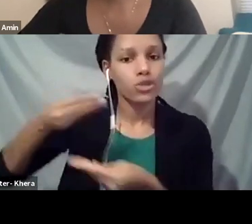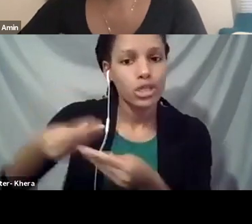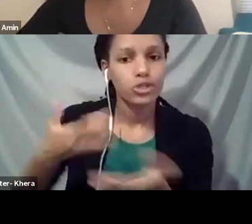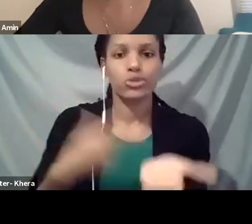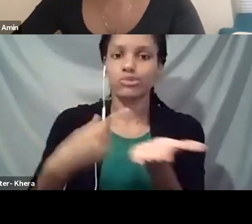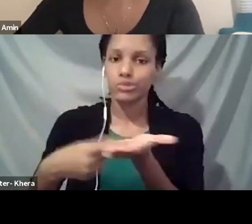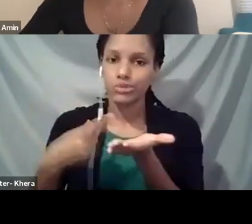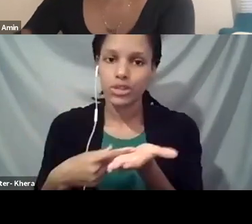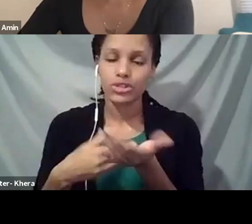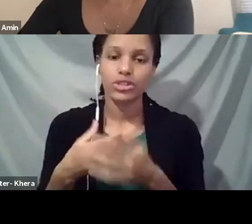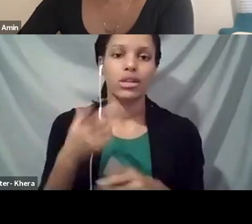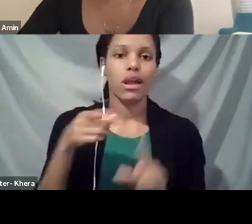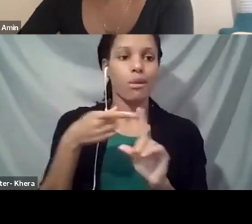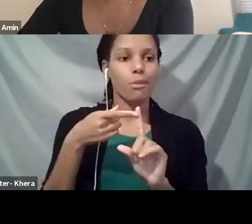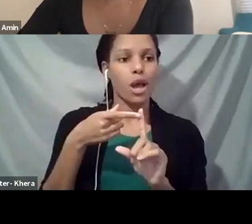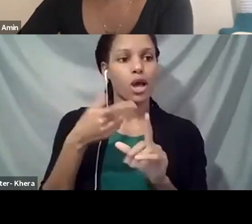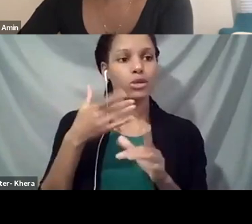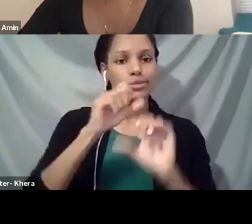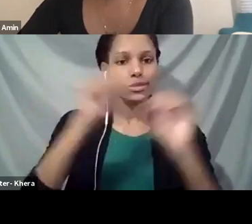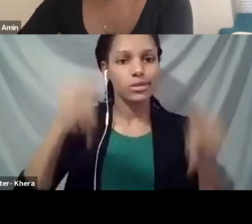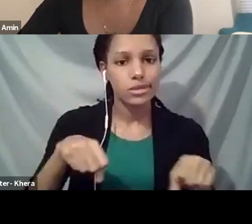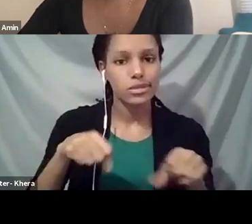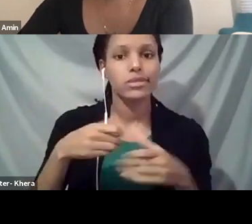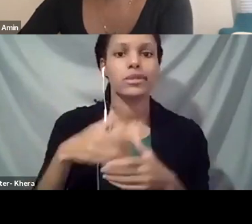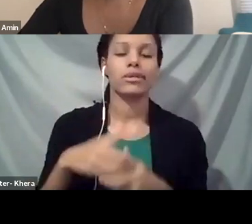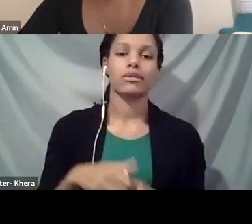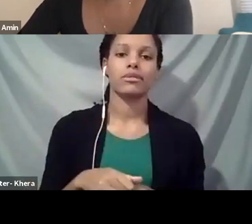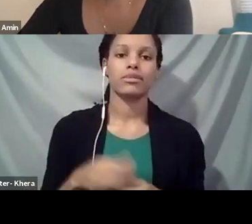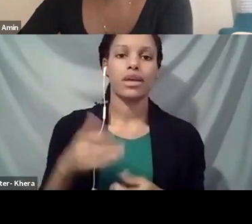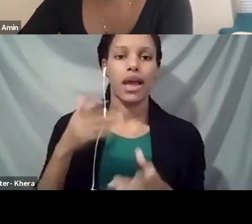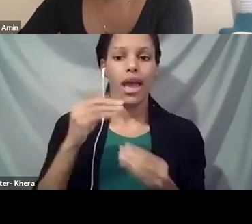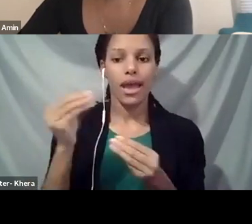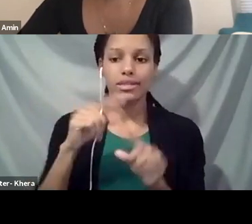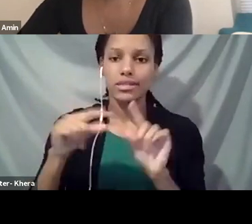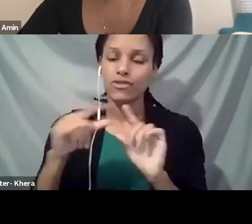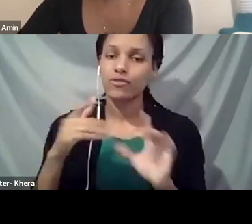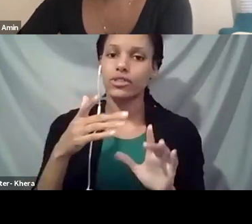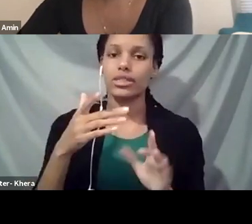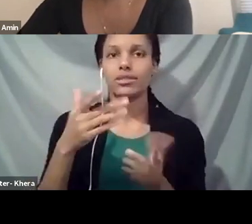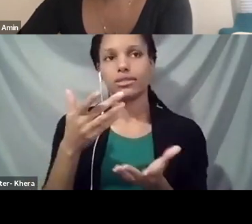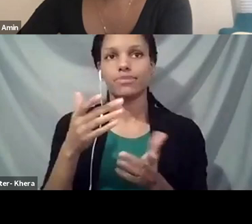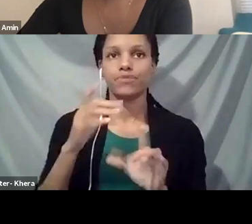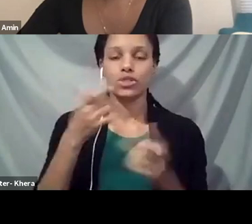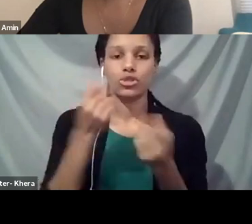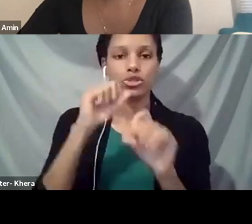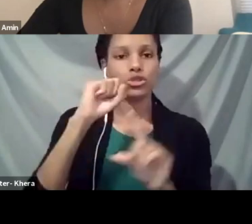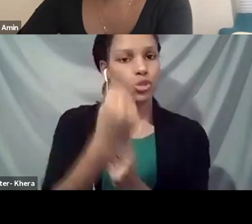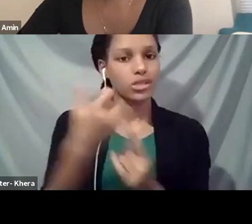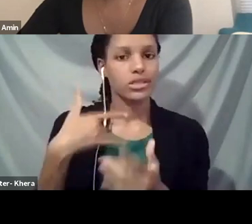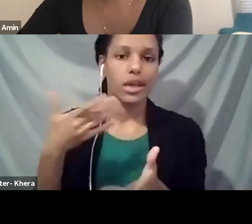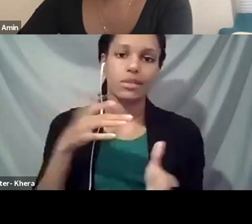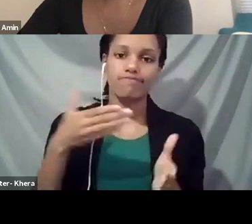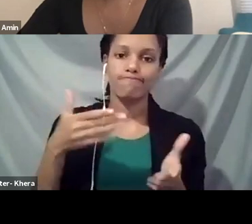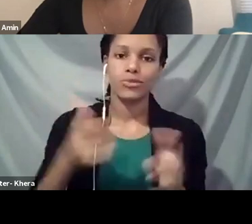the systemic inequities and social conditions that allowed for the murder of George Floyd, Breonna